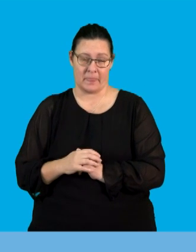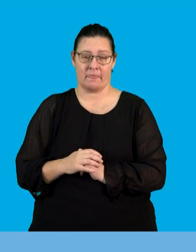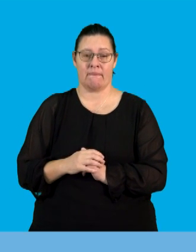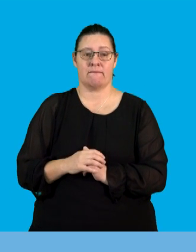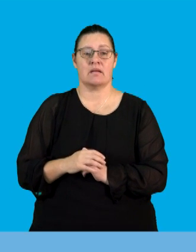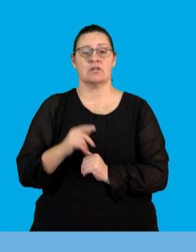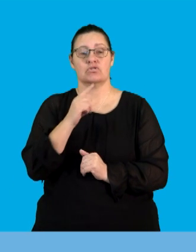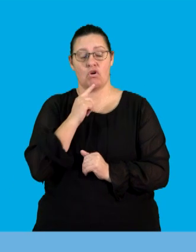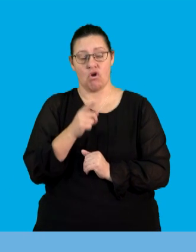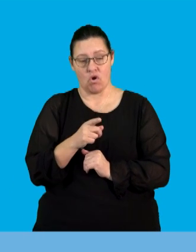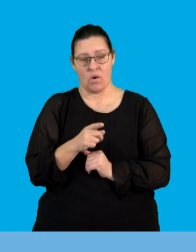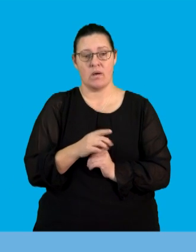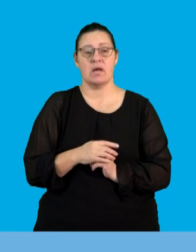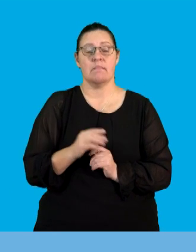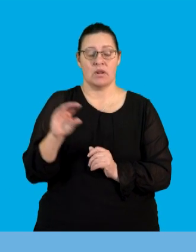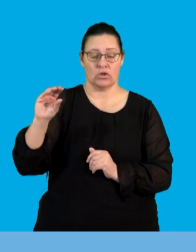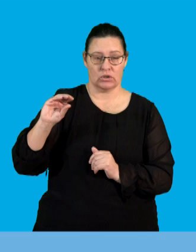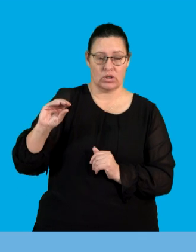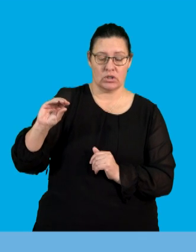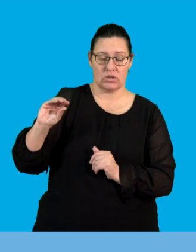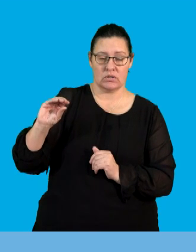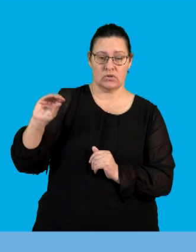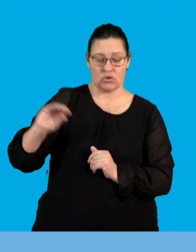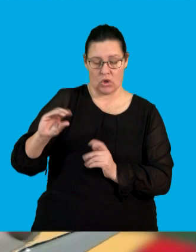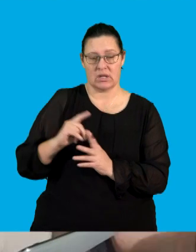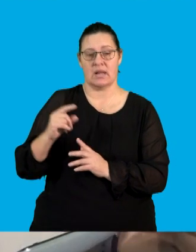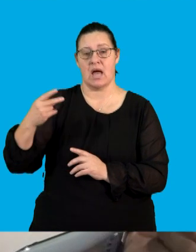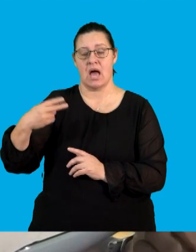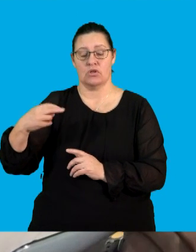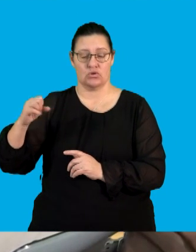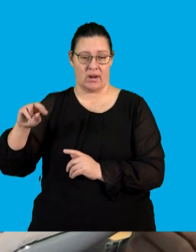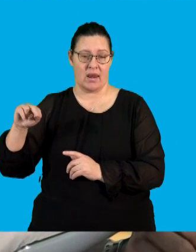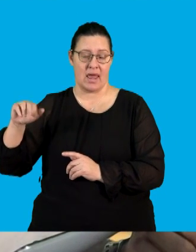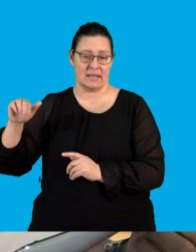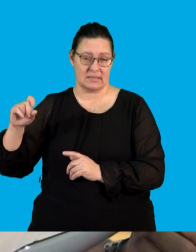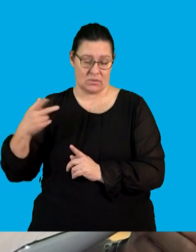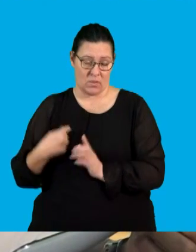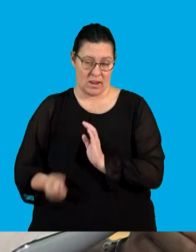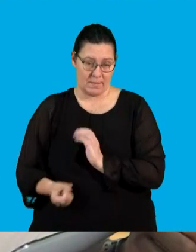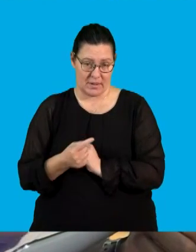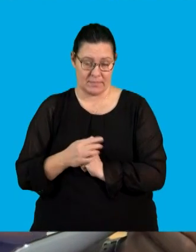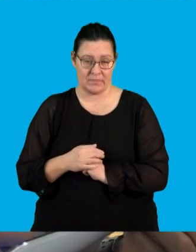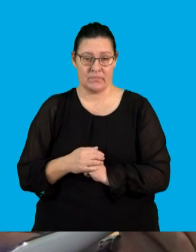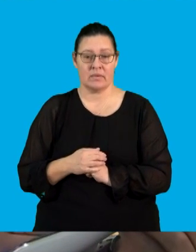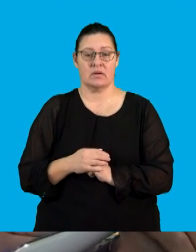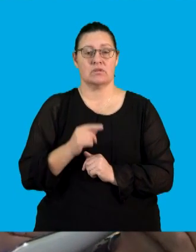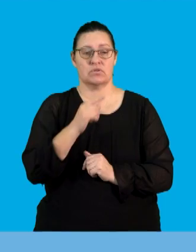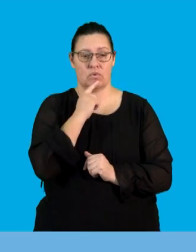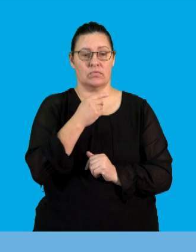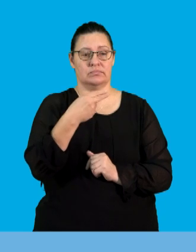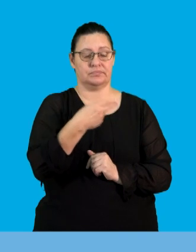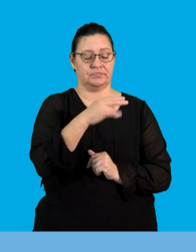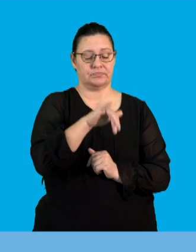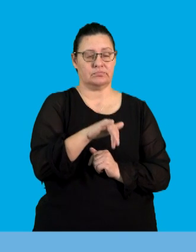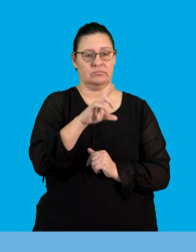the salt and hydrogen atoms are going to be produced. So therefore, the word equation will then be